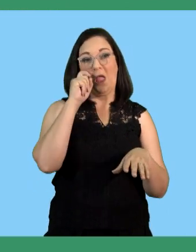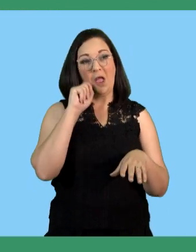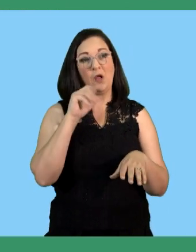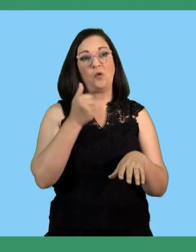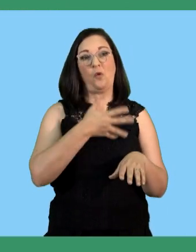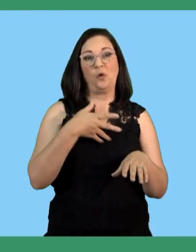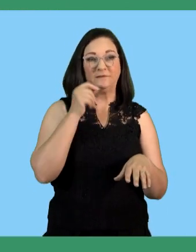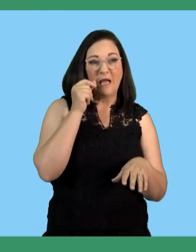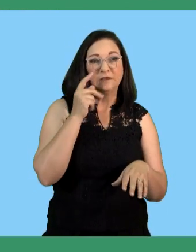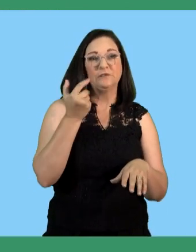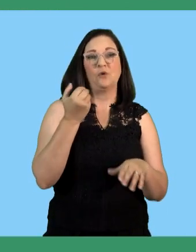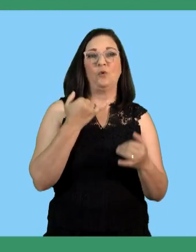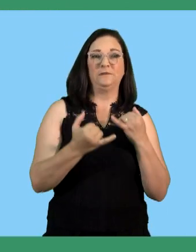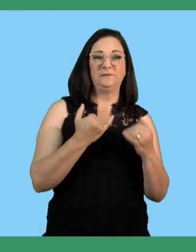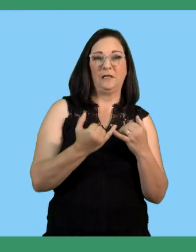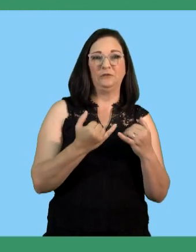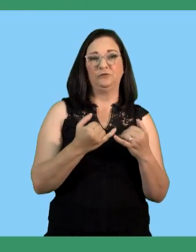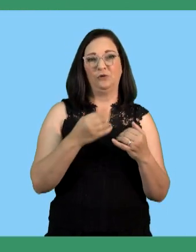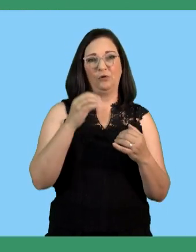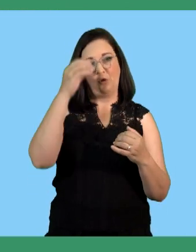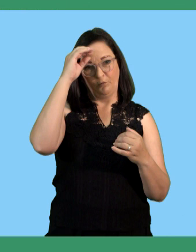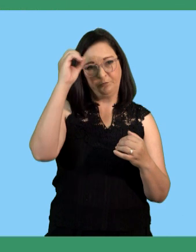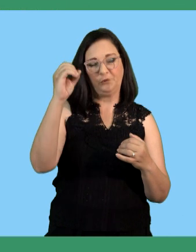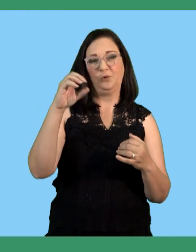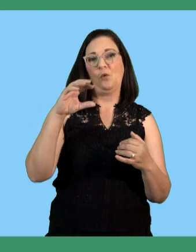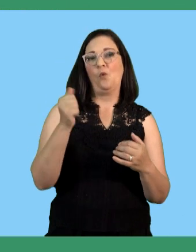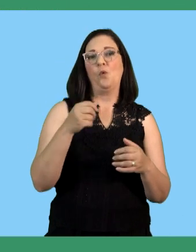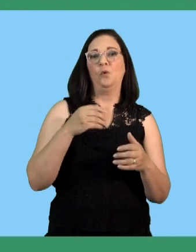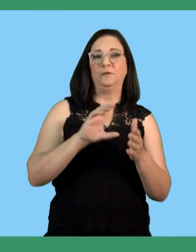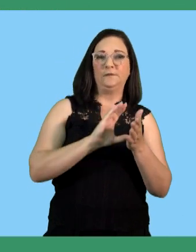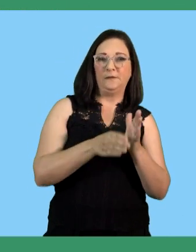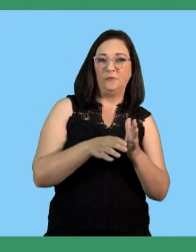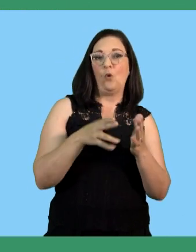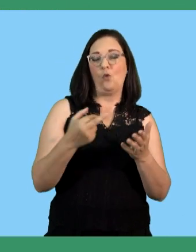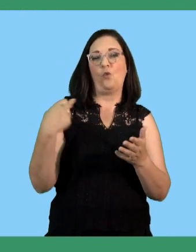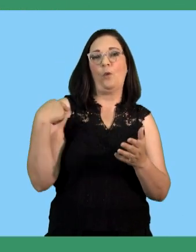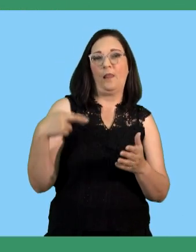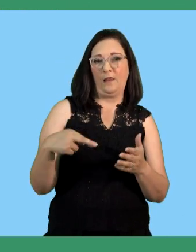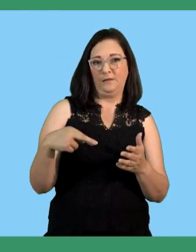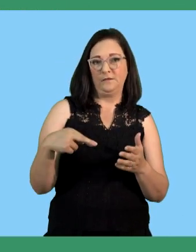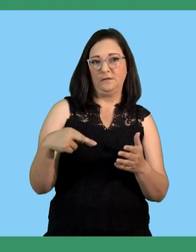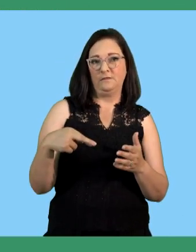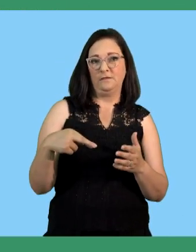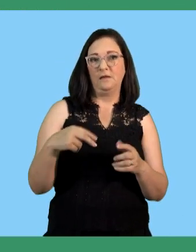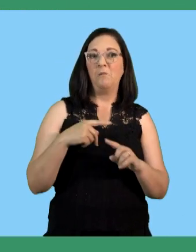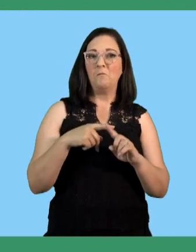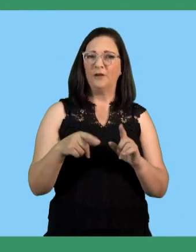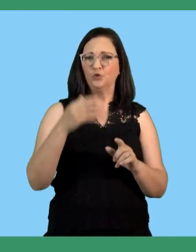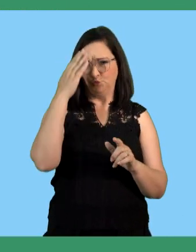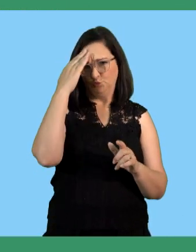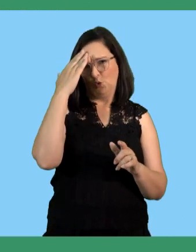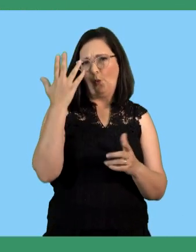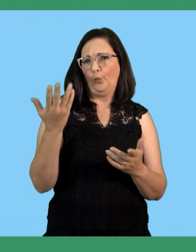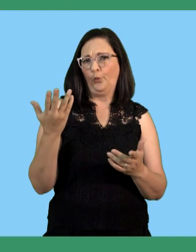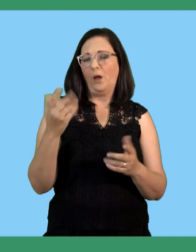age or gender or sexual orientation or disability or religion. Don't forget, it is an